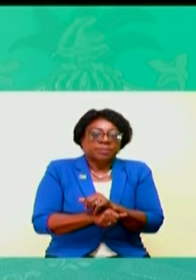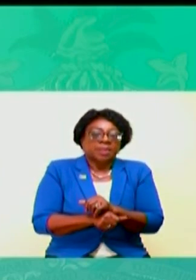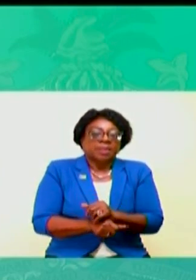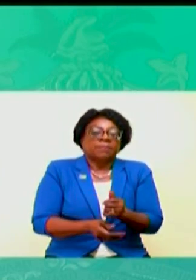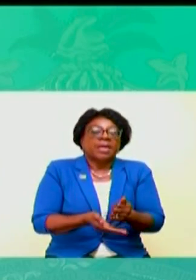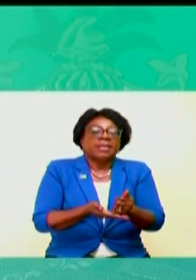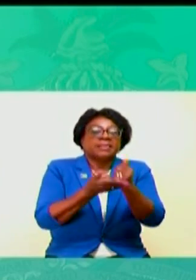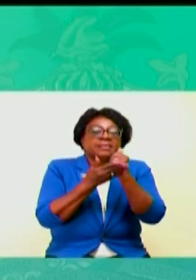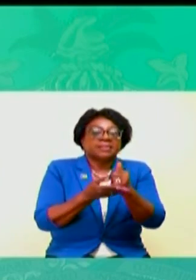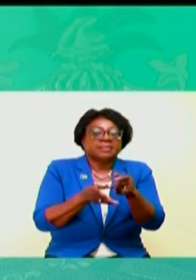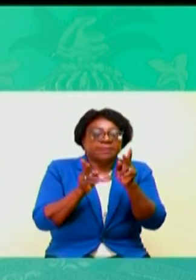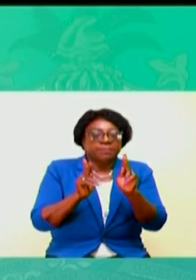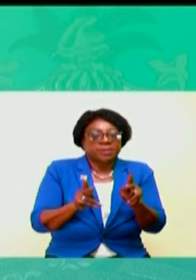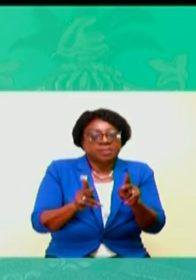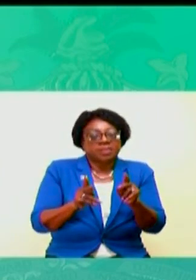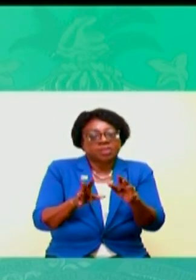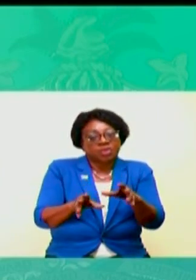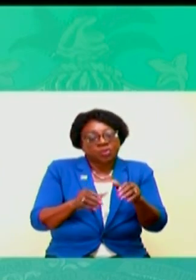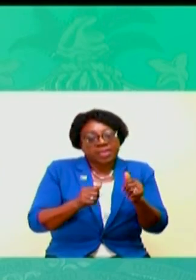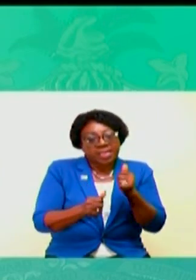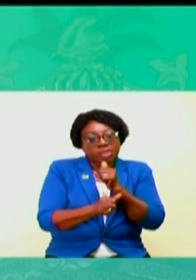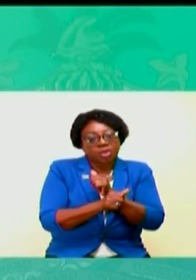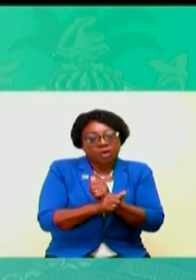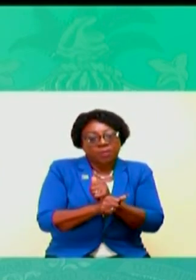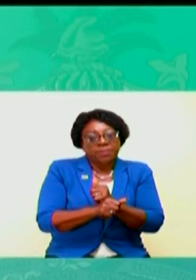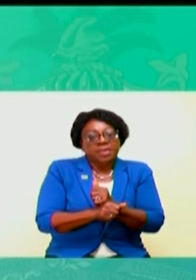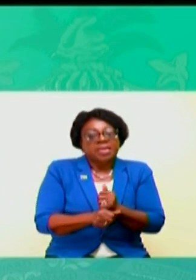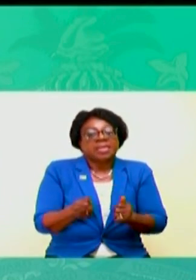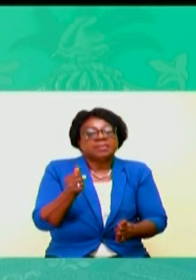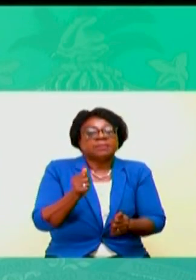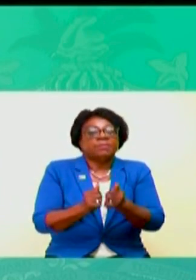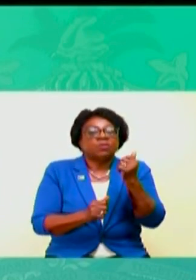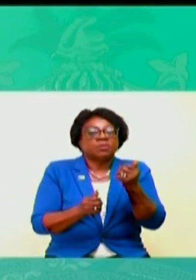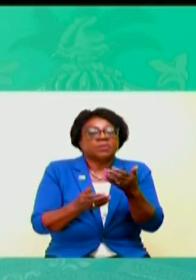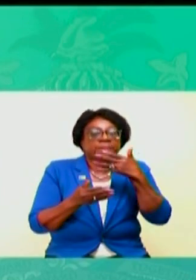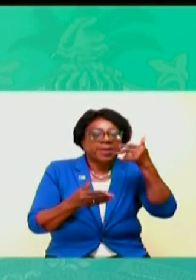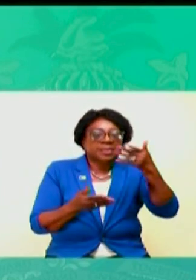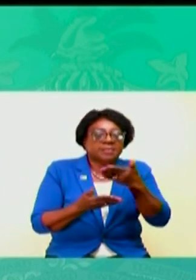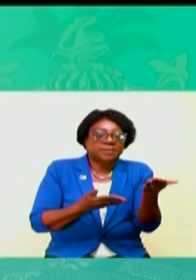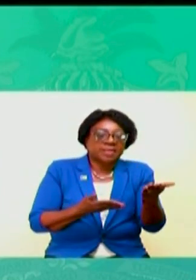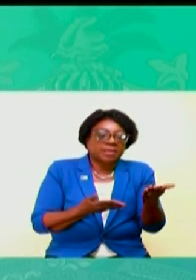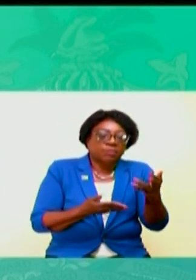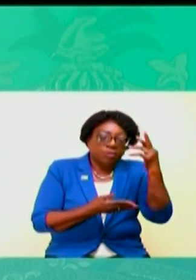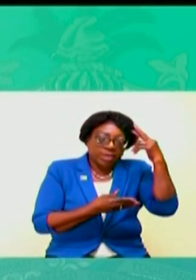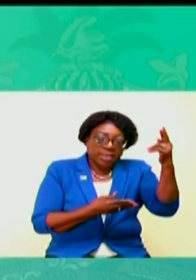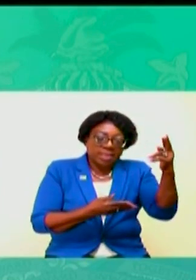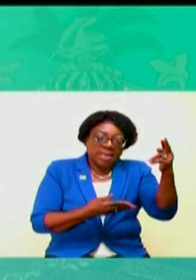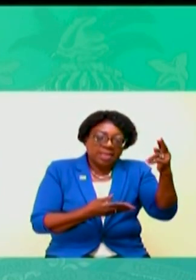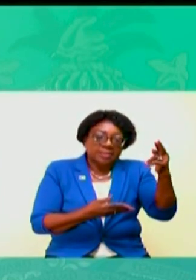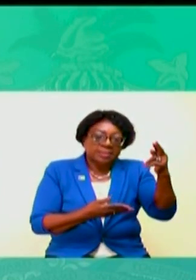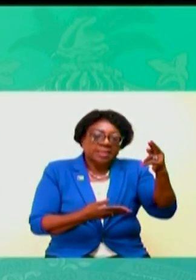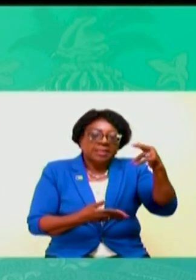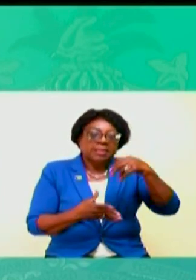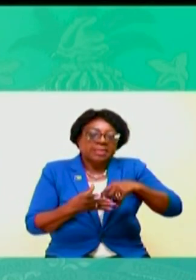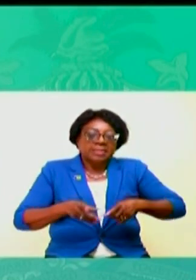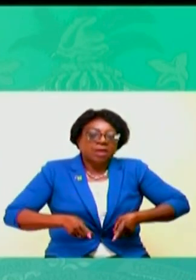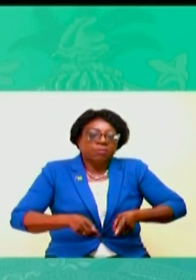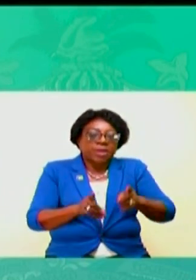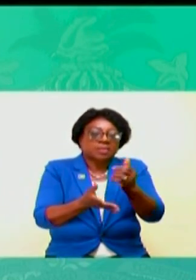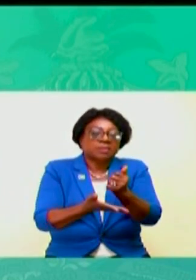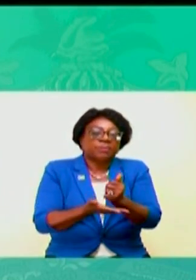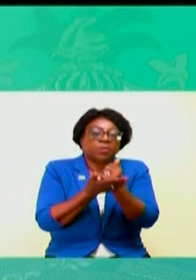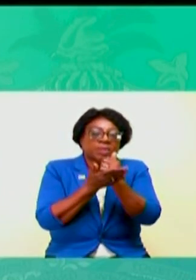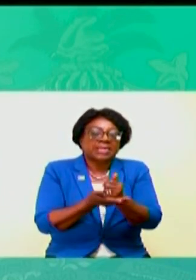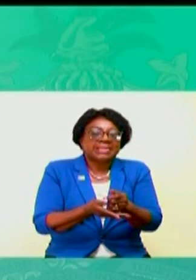in gaining employment and financial independence is the most desirable outcome, we recognize that direct support is sometimes